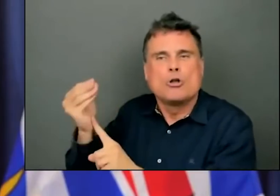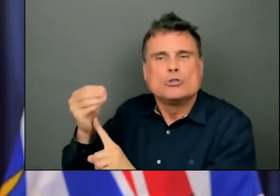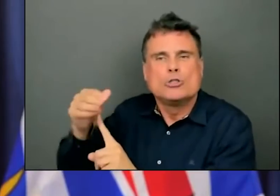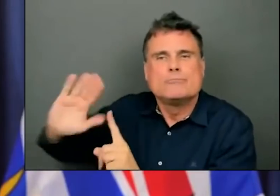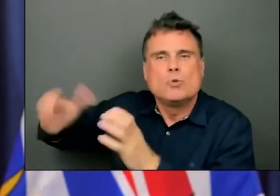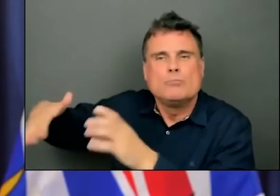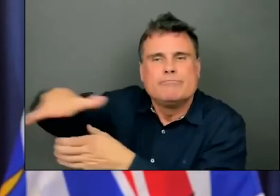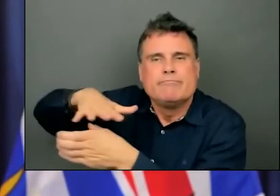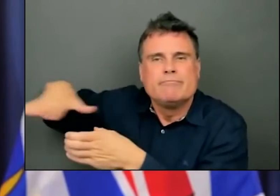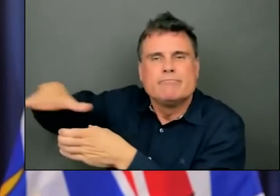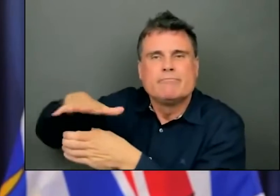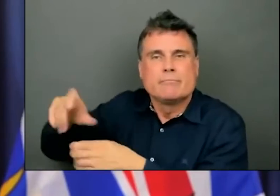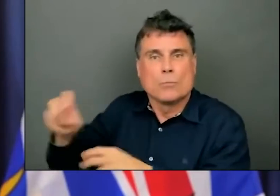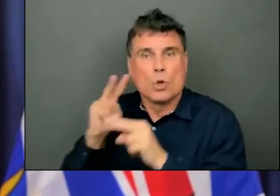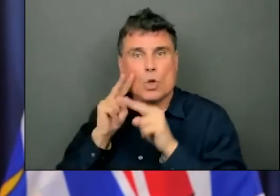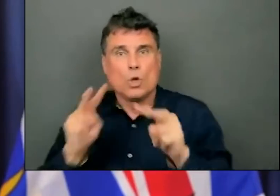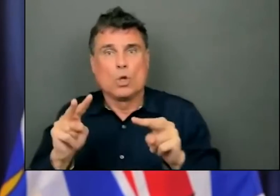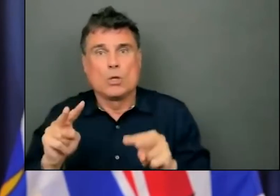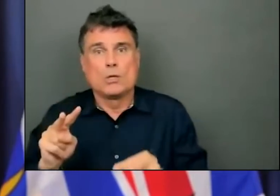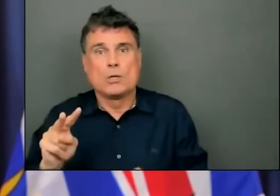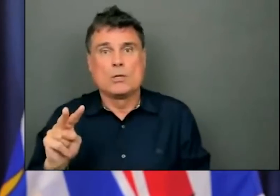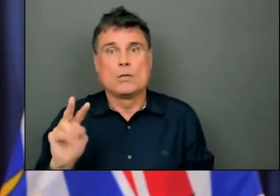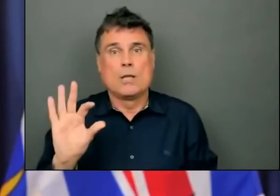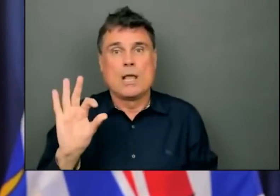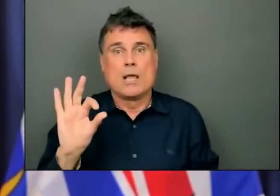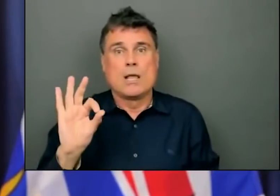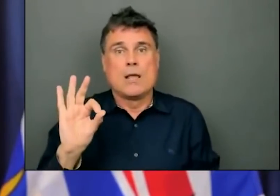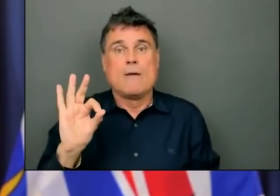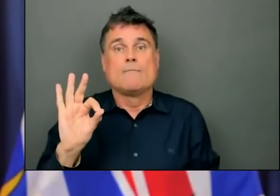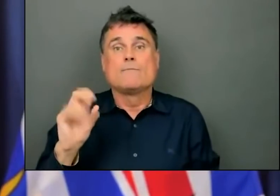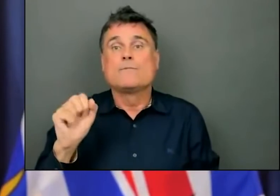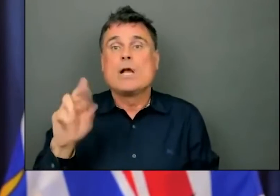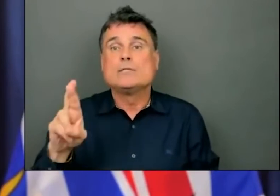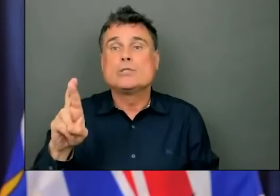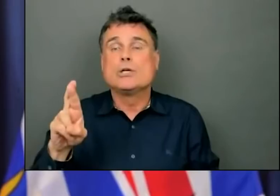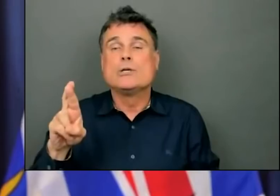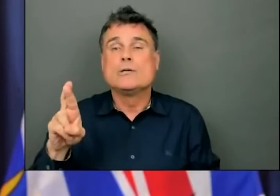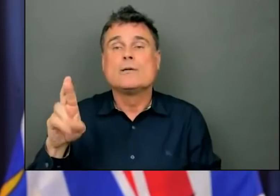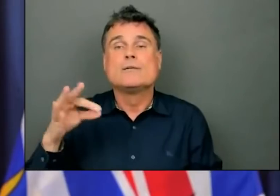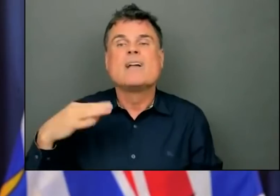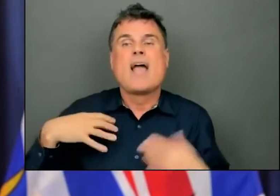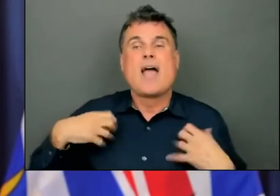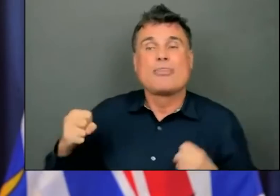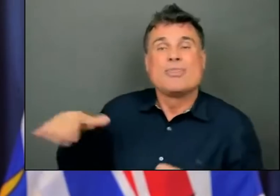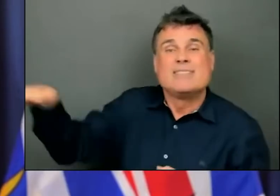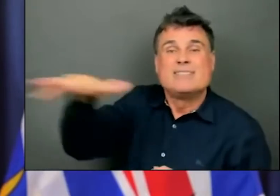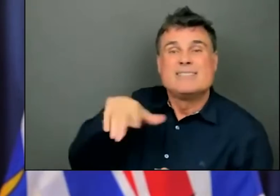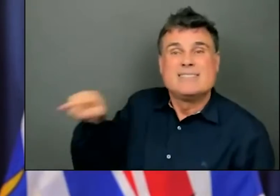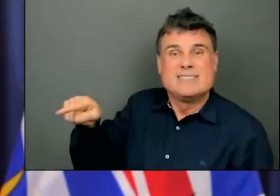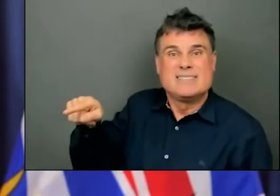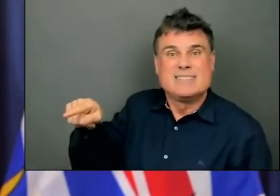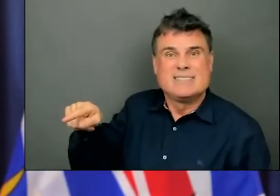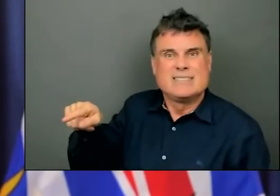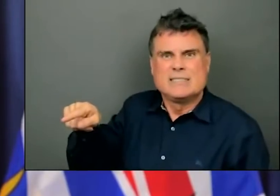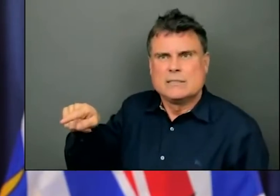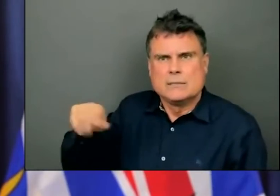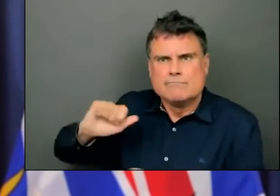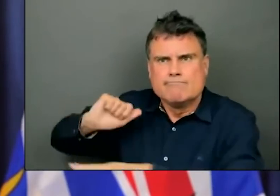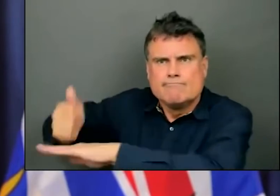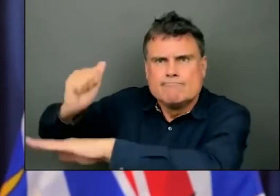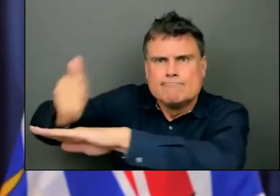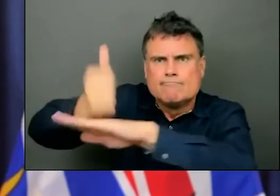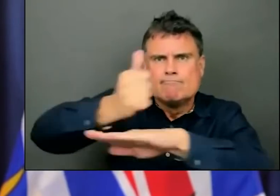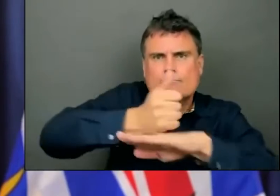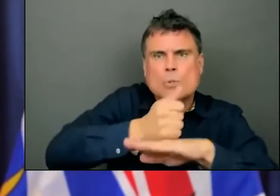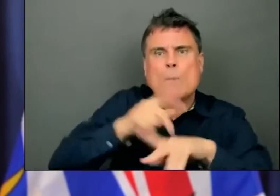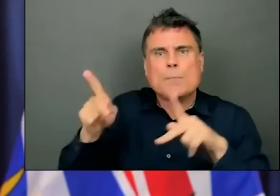Health put out an information bulletin today about some new places where the pediatric vaccine will be available. And what I would say